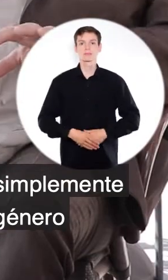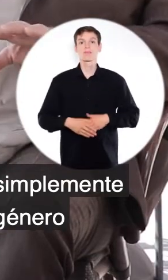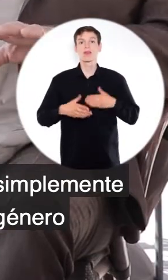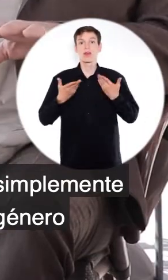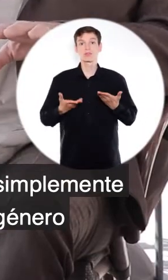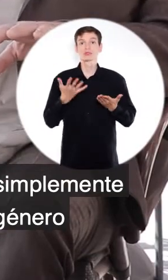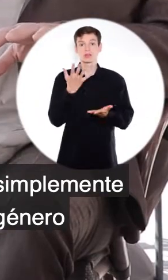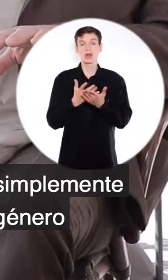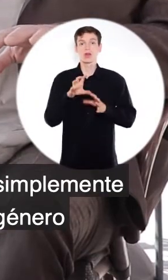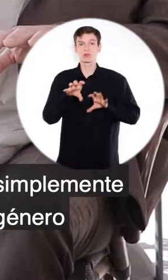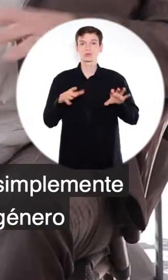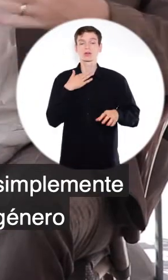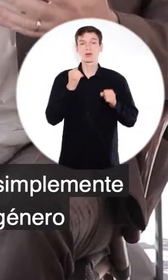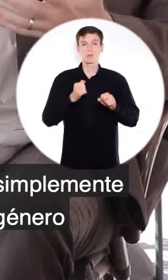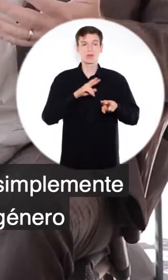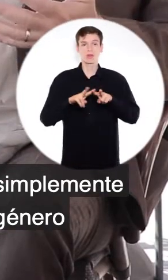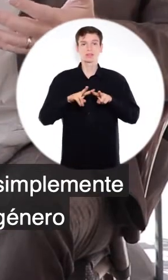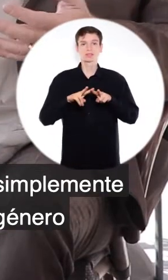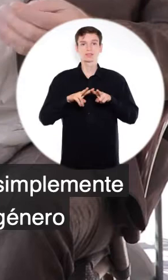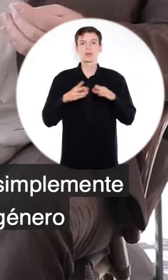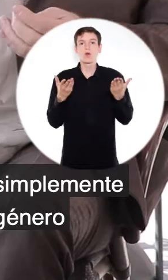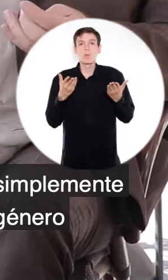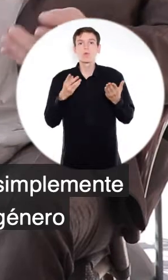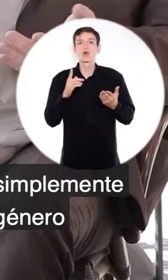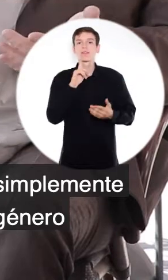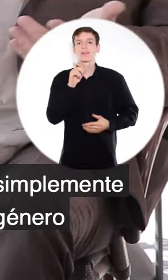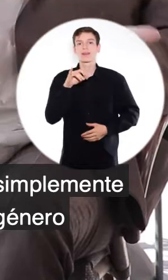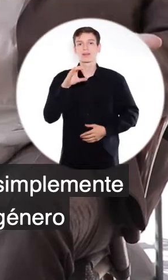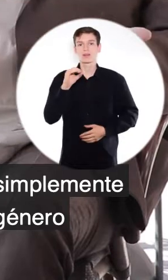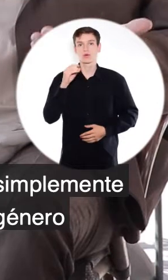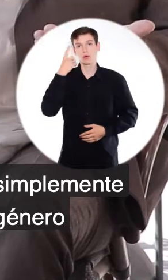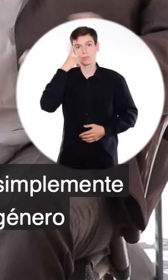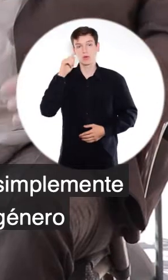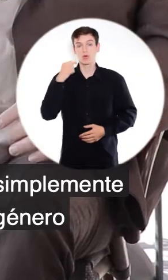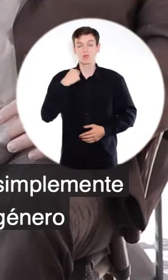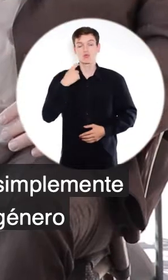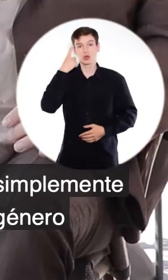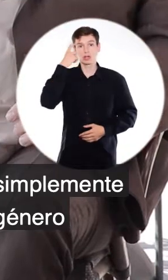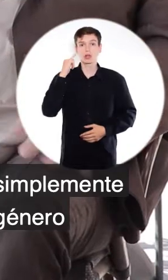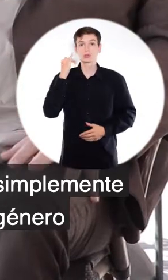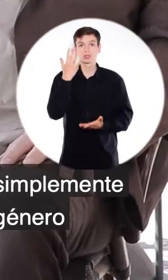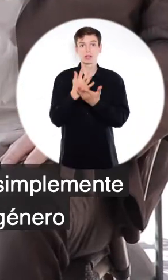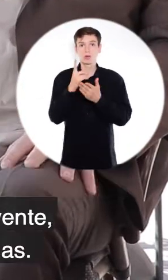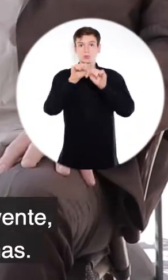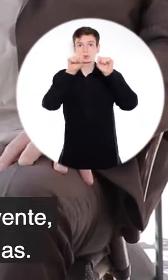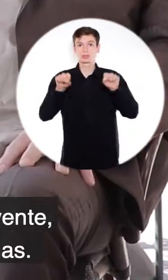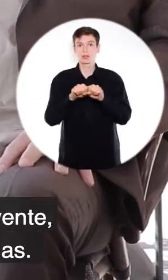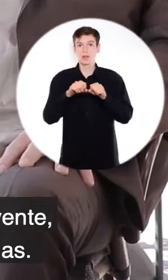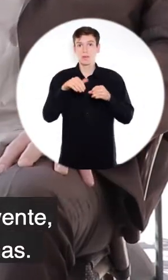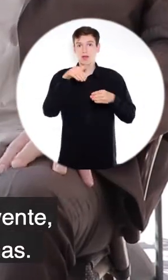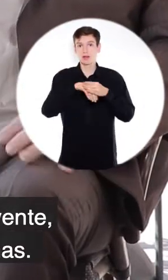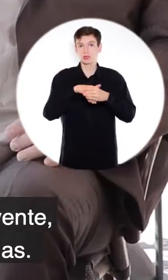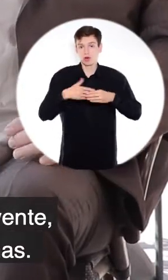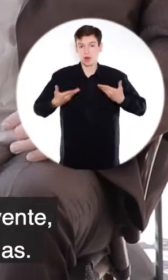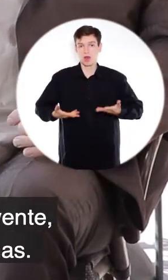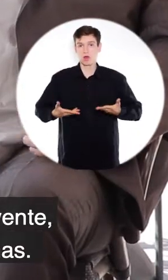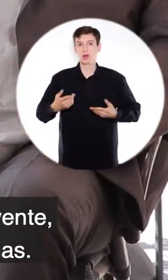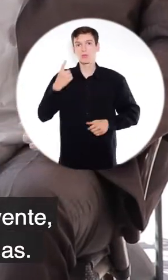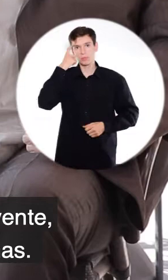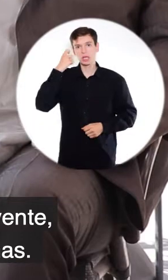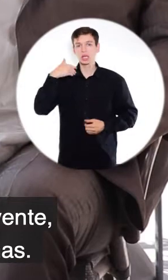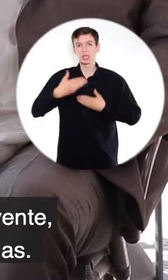if you just use the existing electoral system, it will reflect the gender balance of the current parliament, not parity. And to finish with this side, I